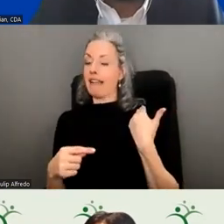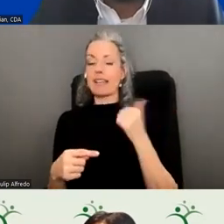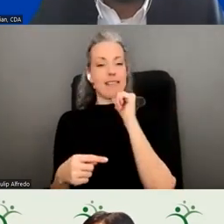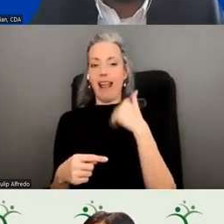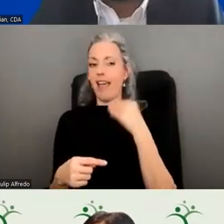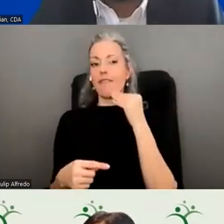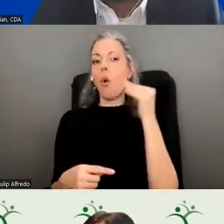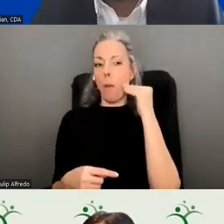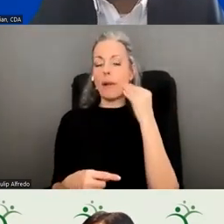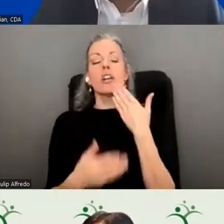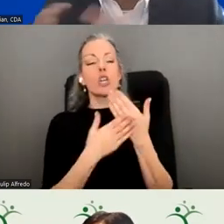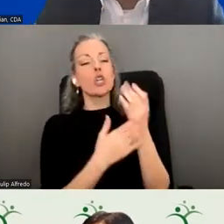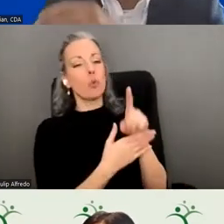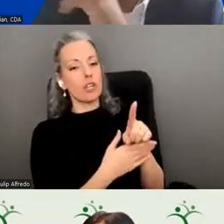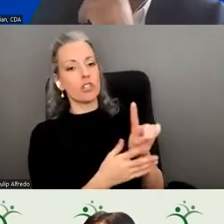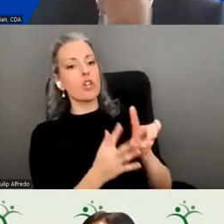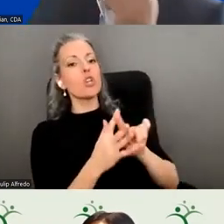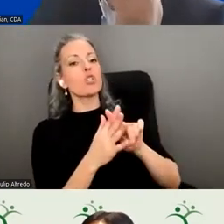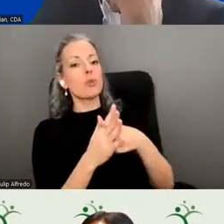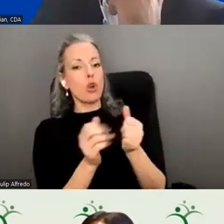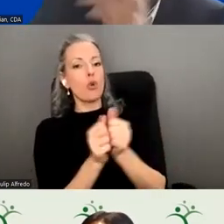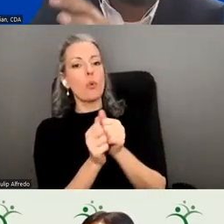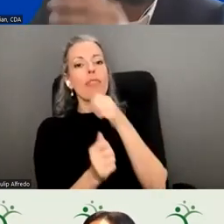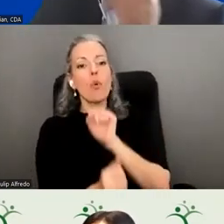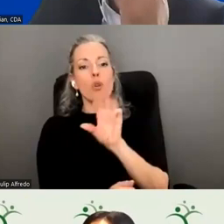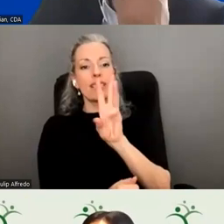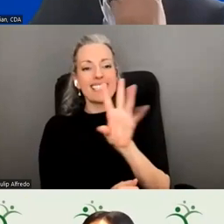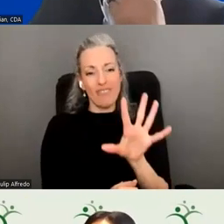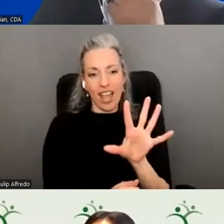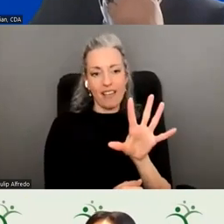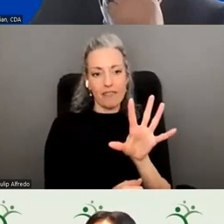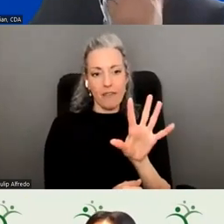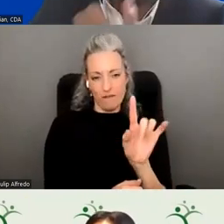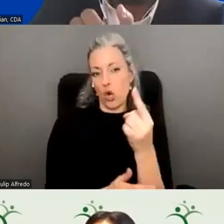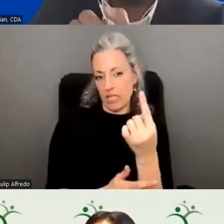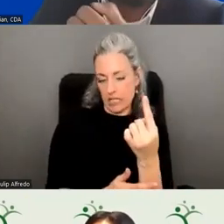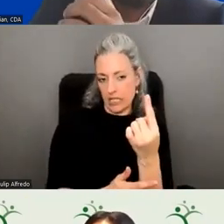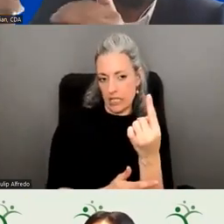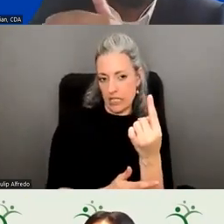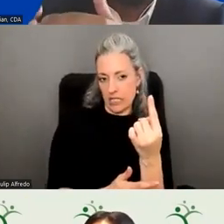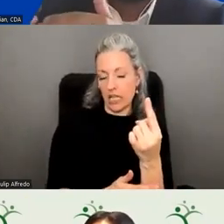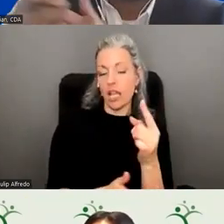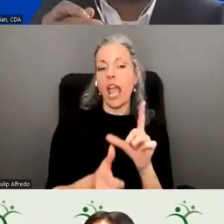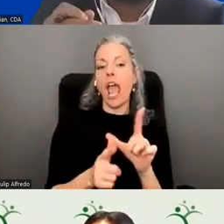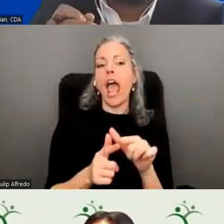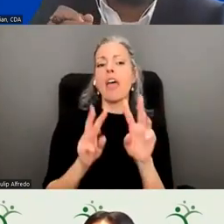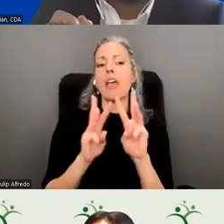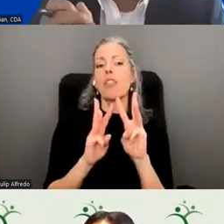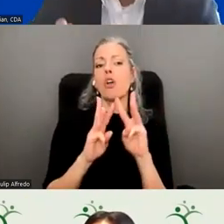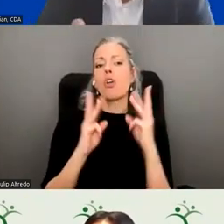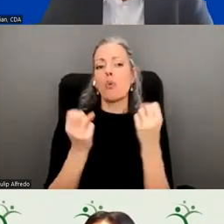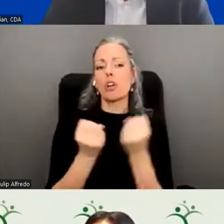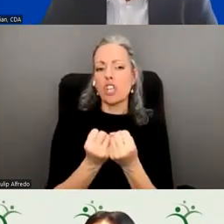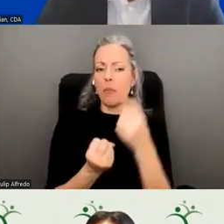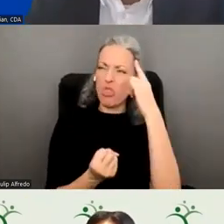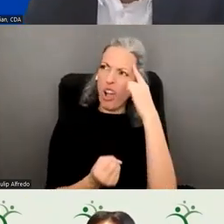Great question. So we started with this. 65 was kind of our first draft, this initial draft, and then the work group, you know, talked about 55 possibly.